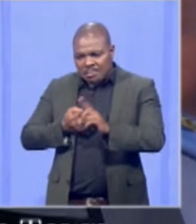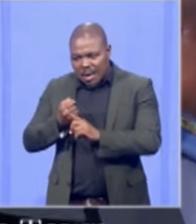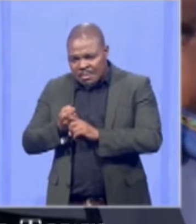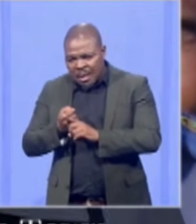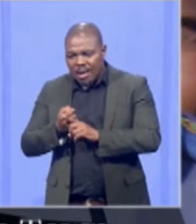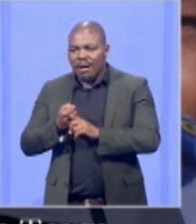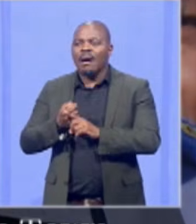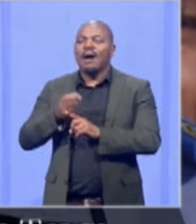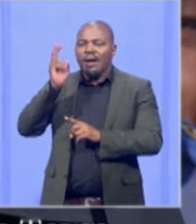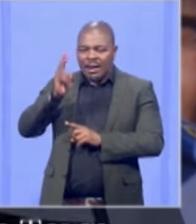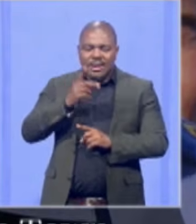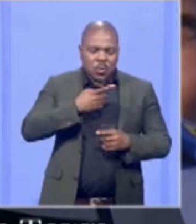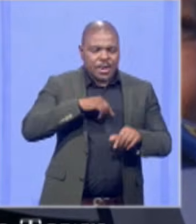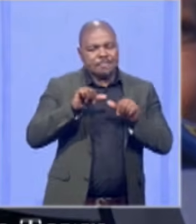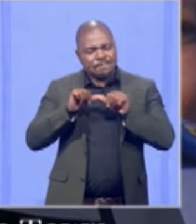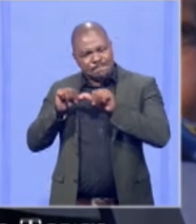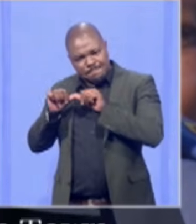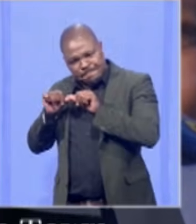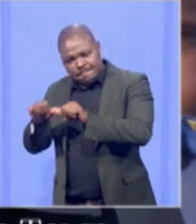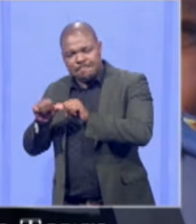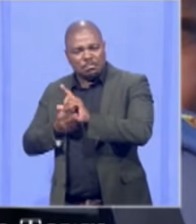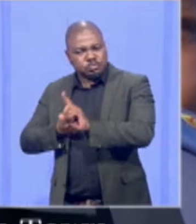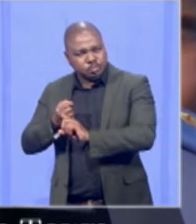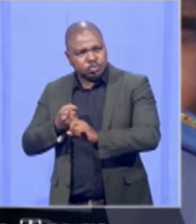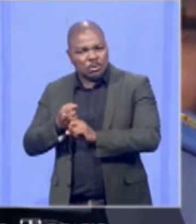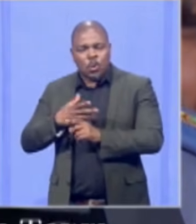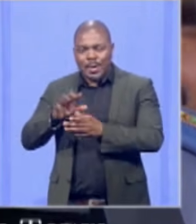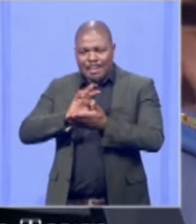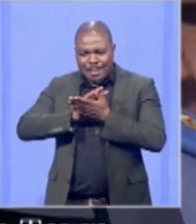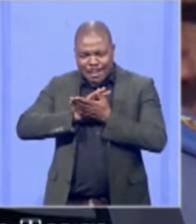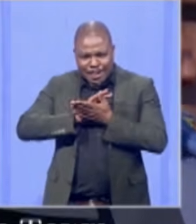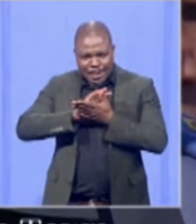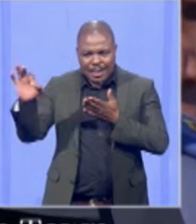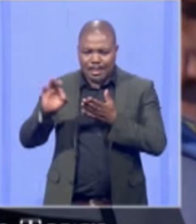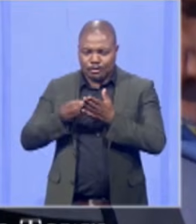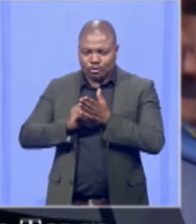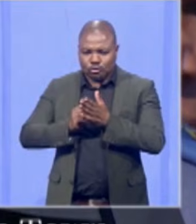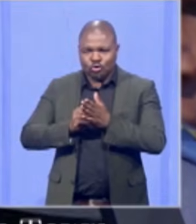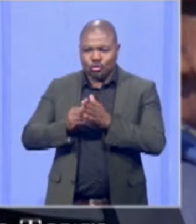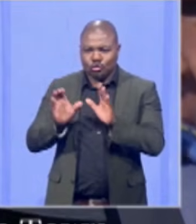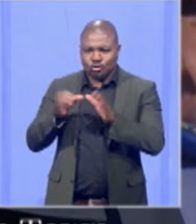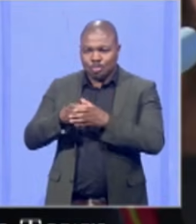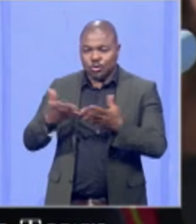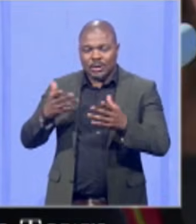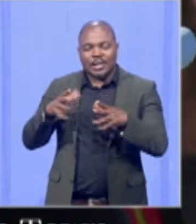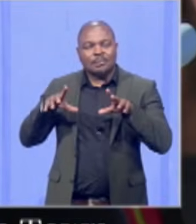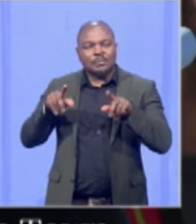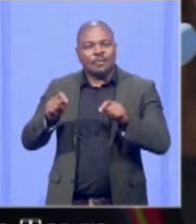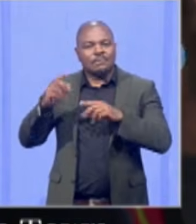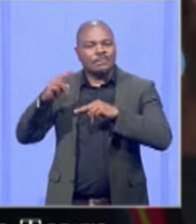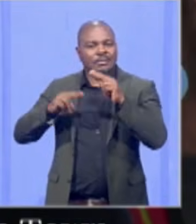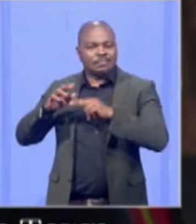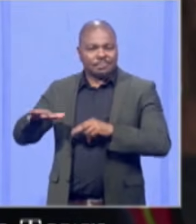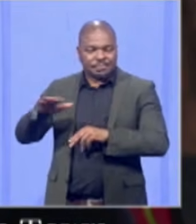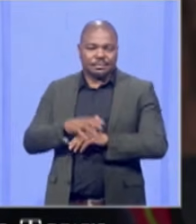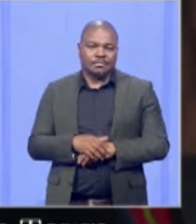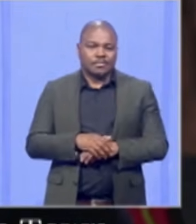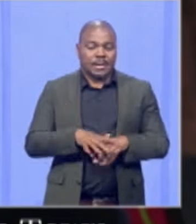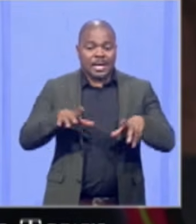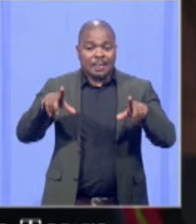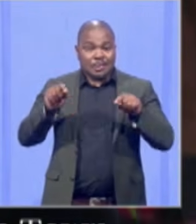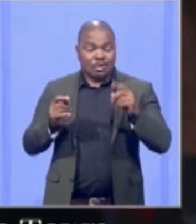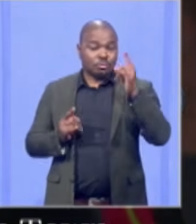we will continue this fight to make sure that we clean out the gangs in the Cape Flats. That will continue to be. Toropo ya Cape